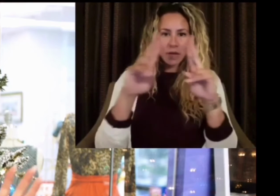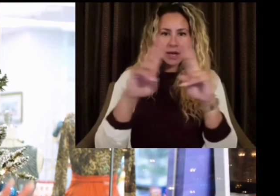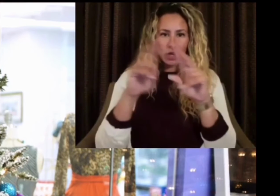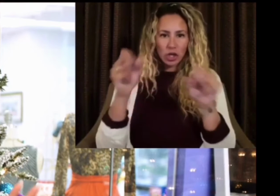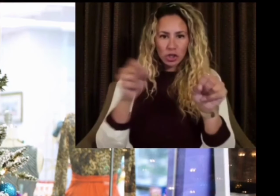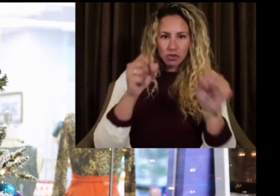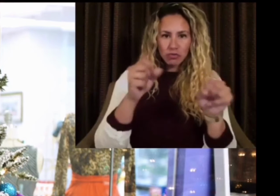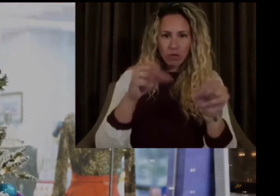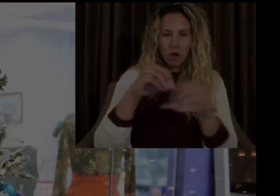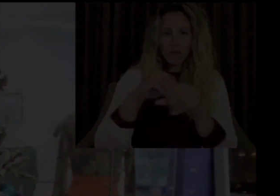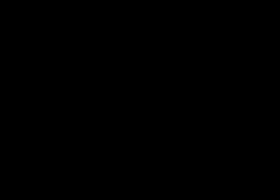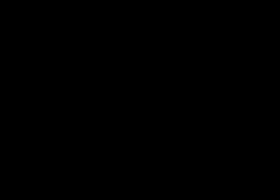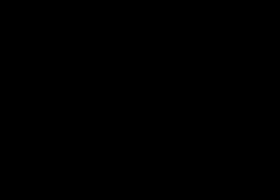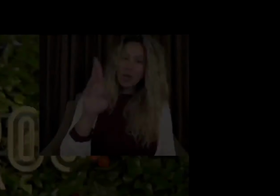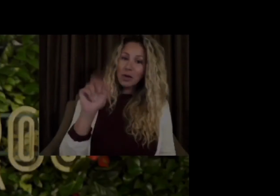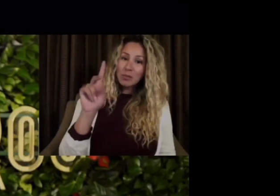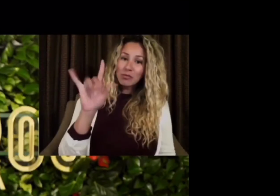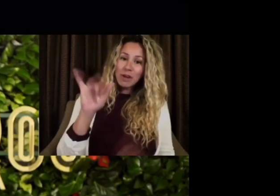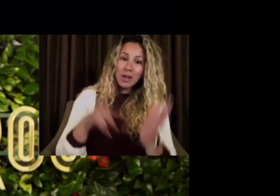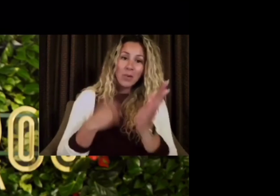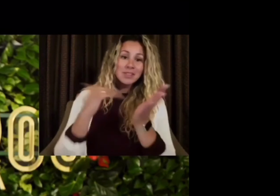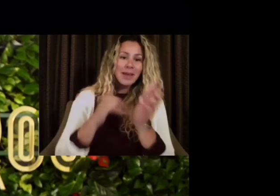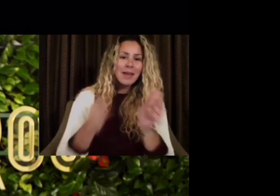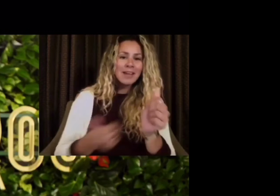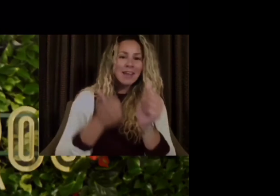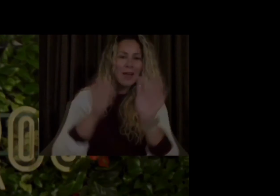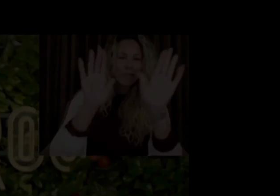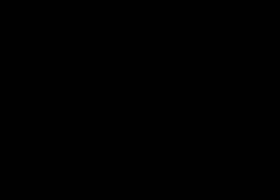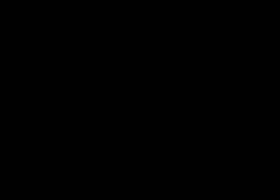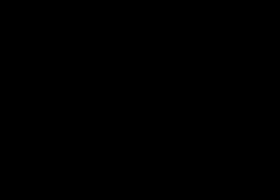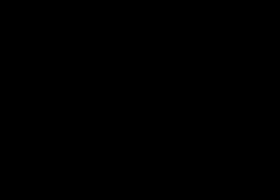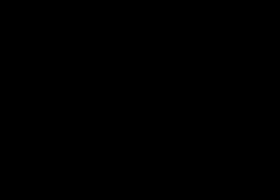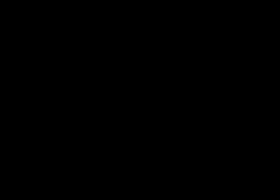very strong in LuLaRoe. And get after greatness, everybody.